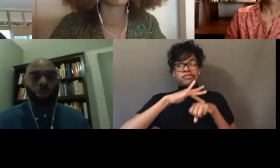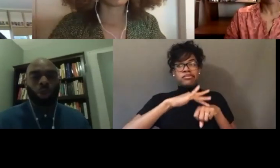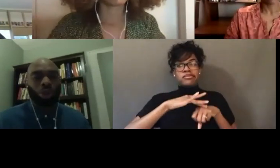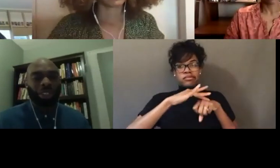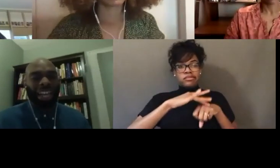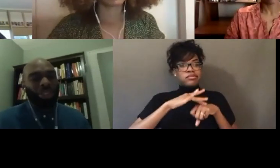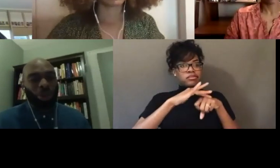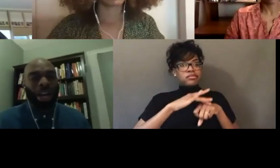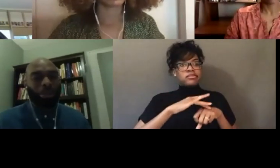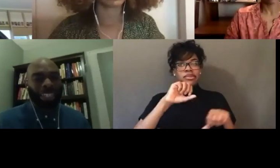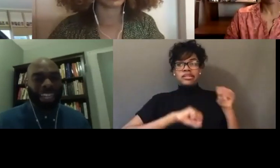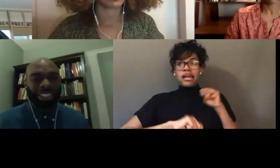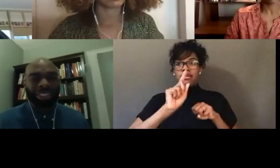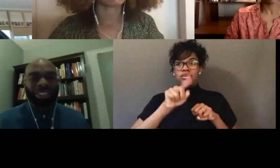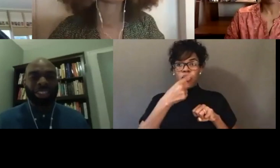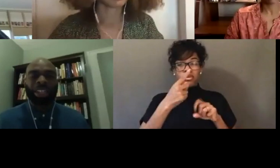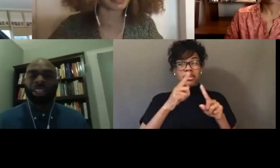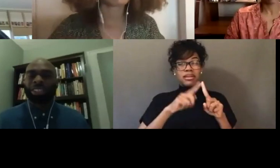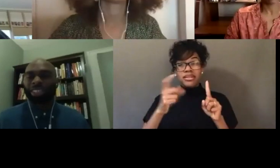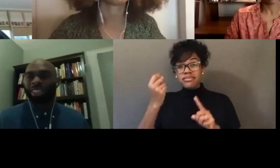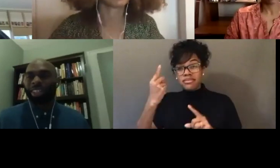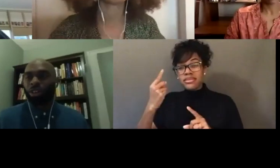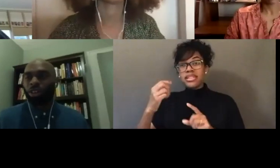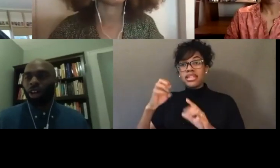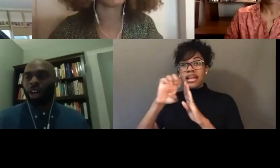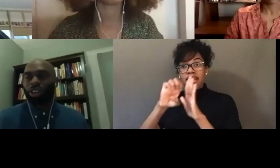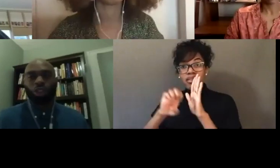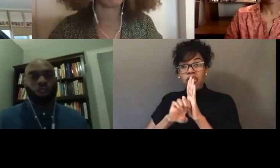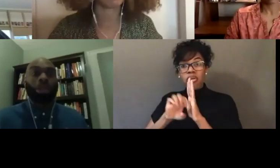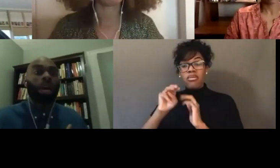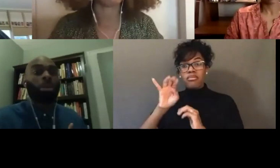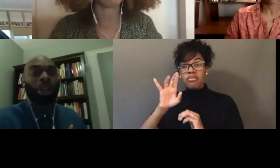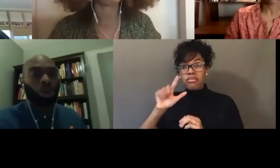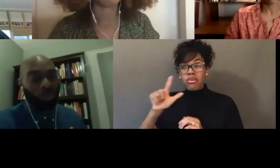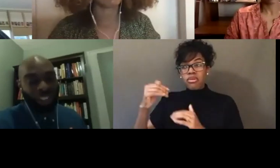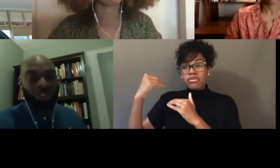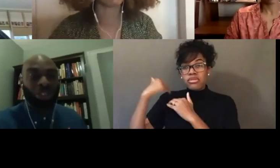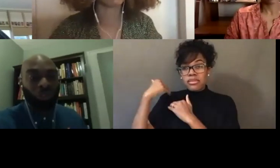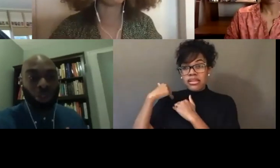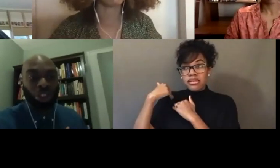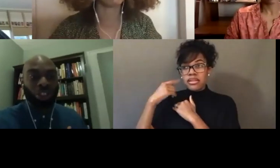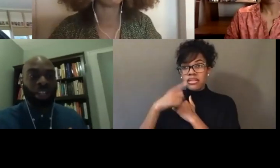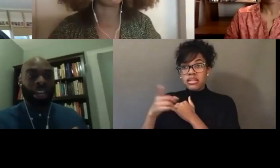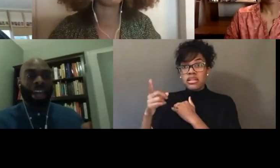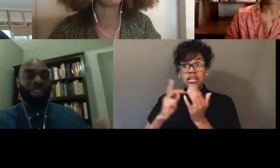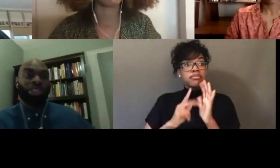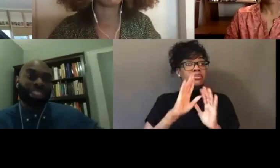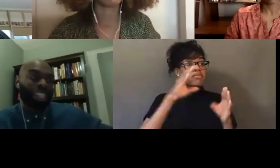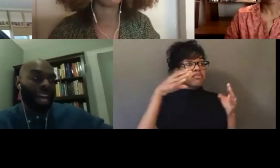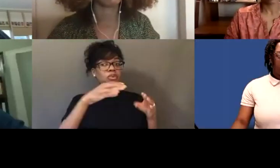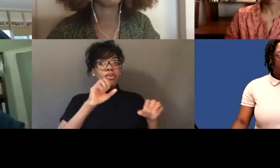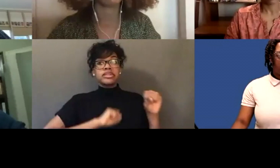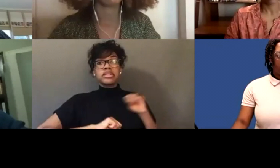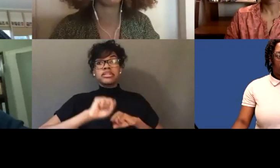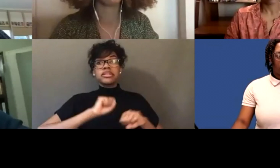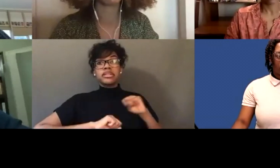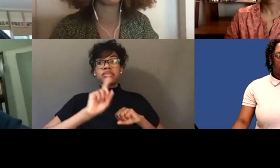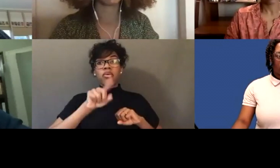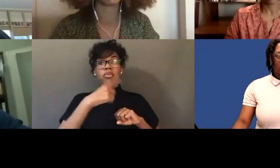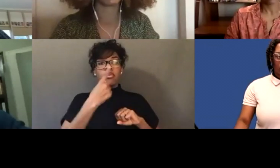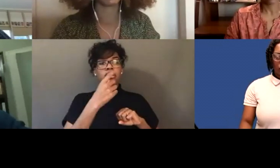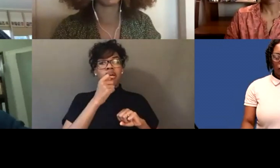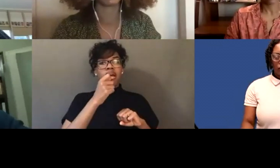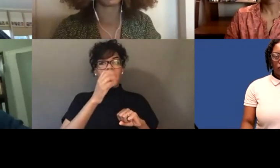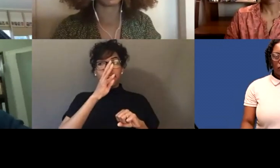your moral and ethical obligations such that you know, you become a medical professional in the future. And this is the kind of thing that either